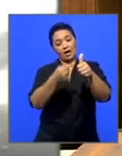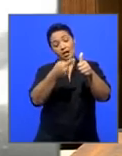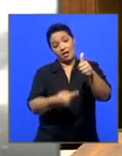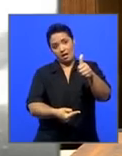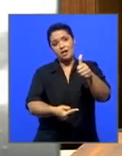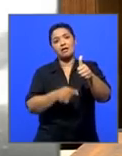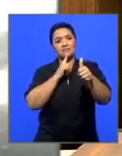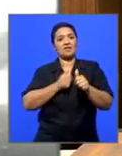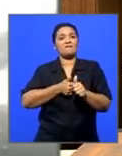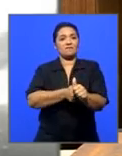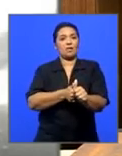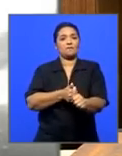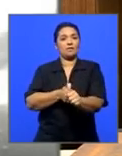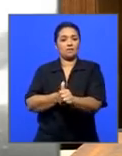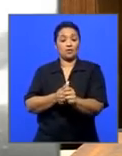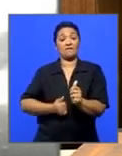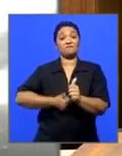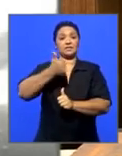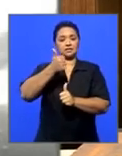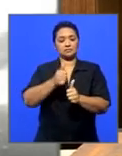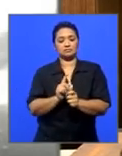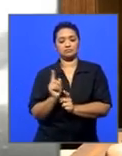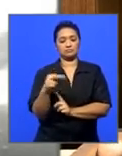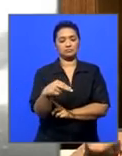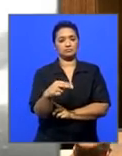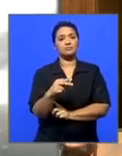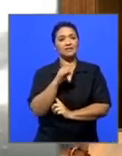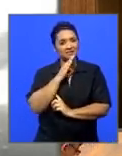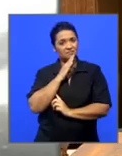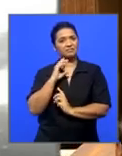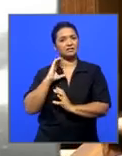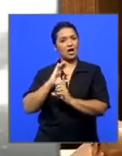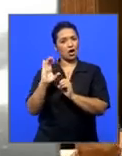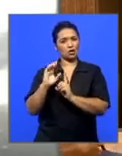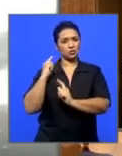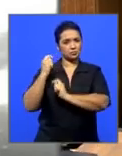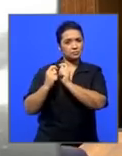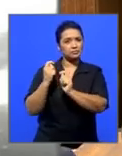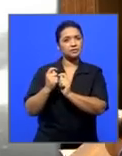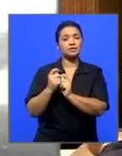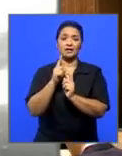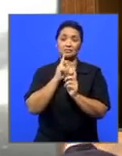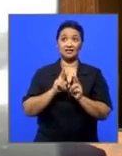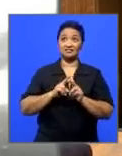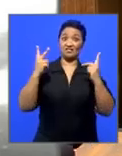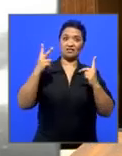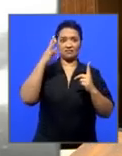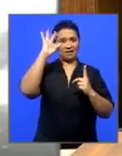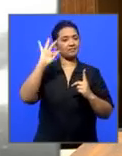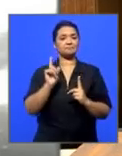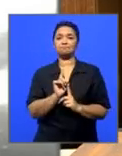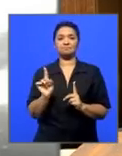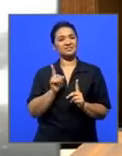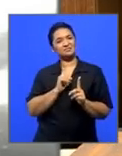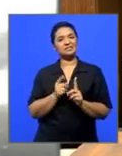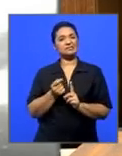who go in first. So the conventions really, or the traditions, not too different, really,